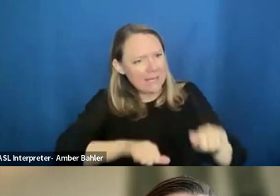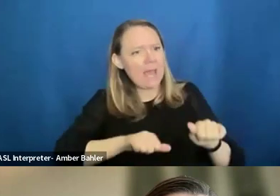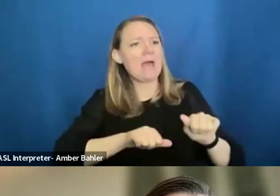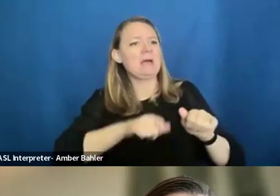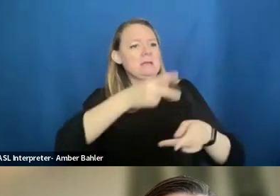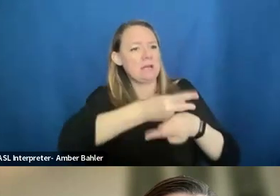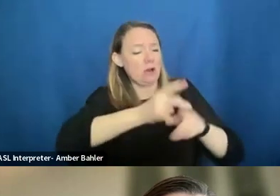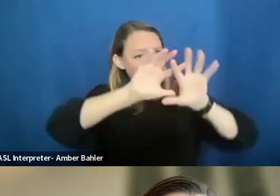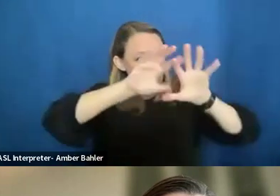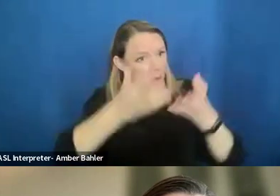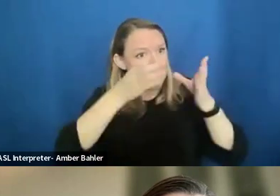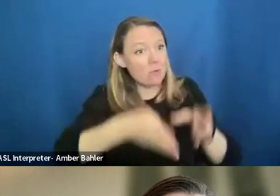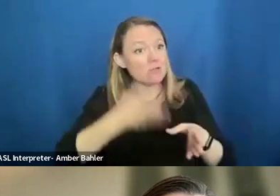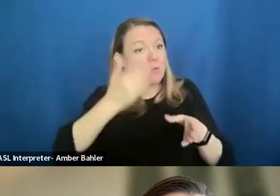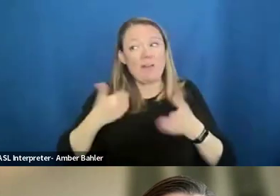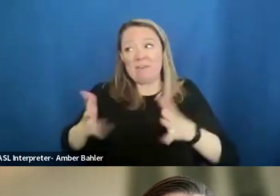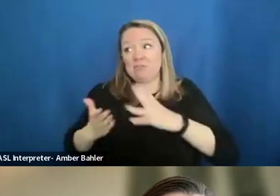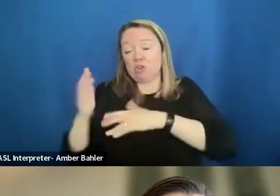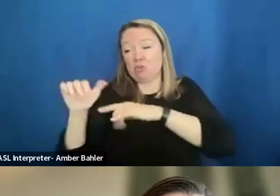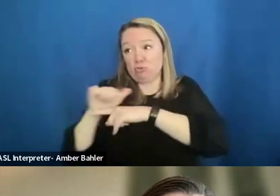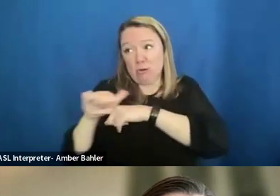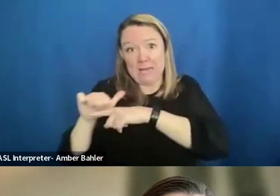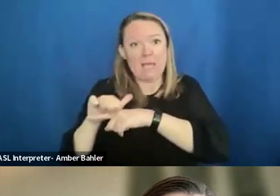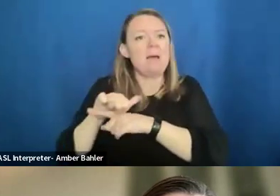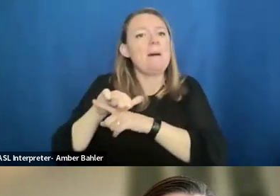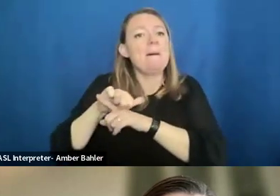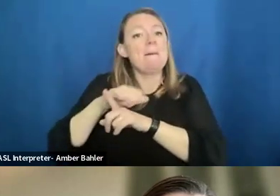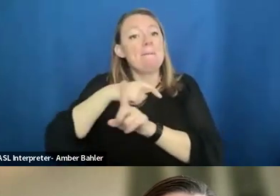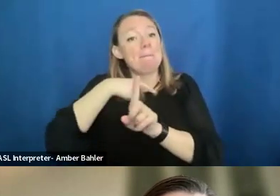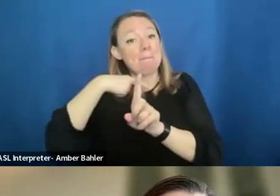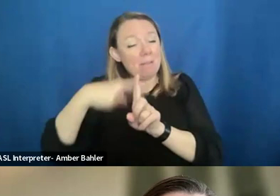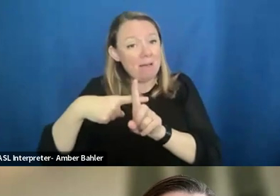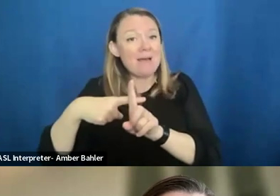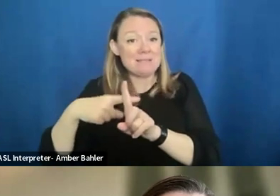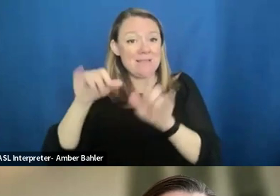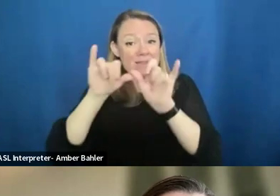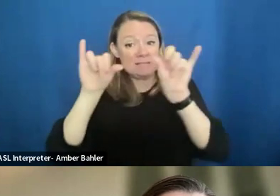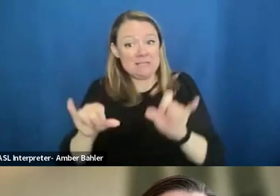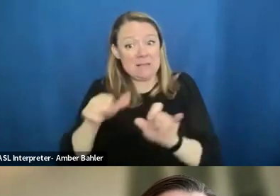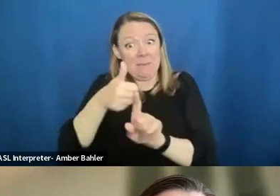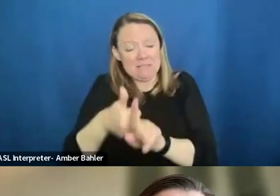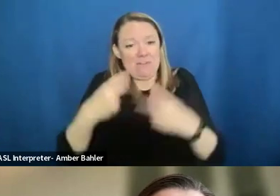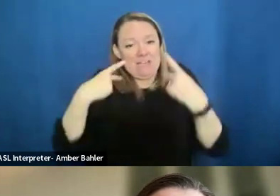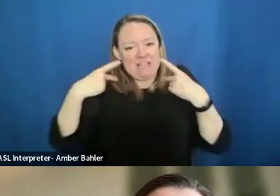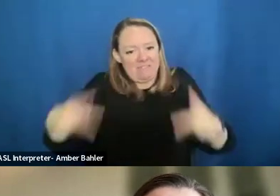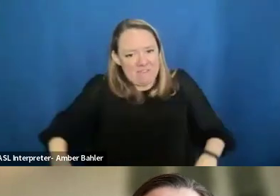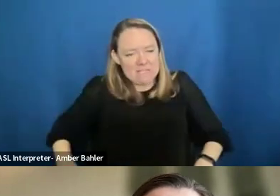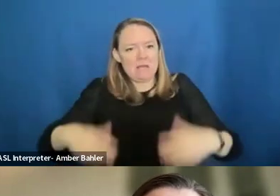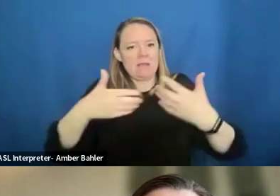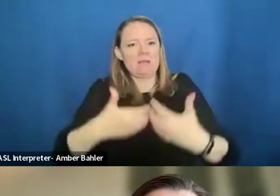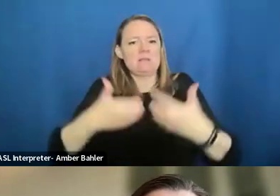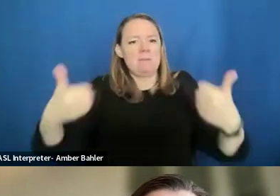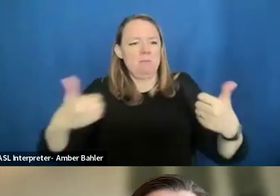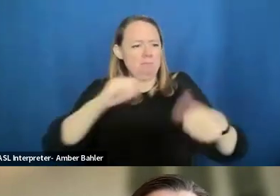and mental health, but it's also our systems being literally physically separated that our folks are